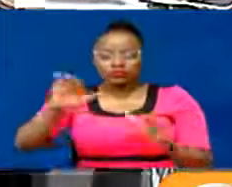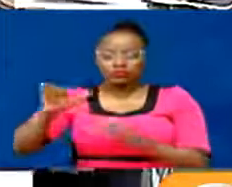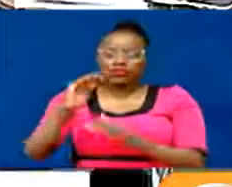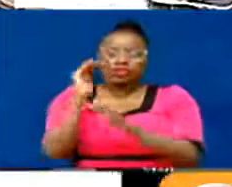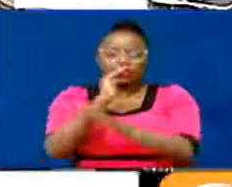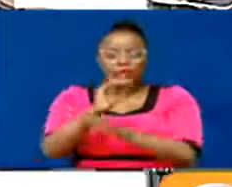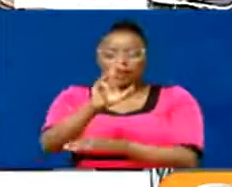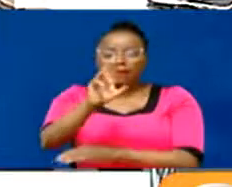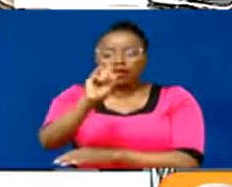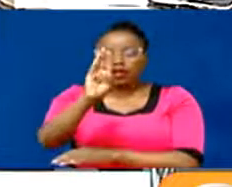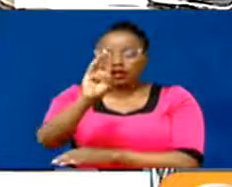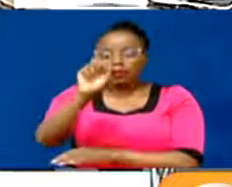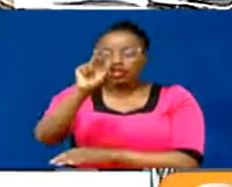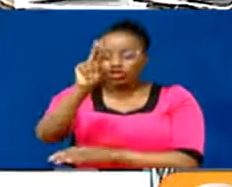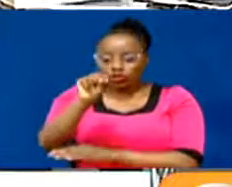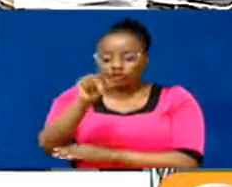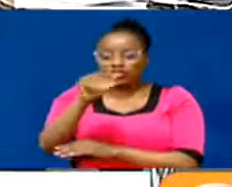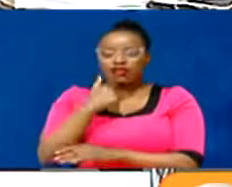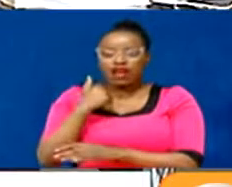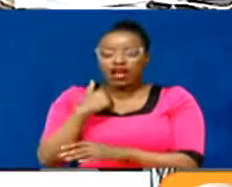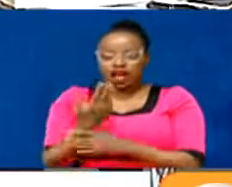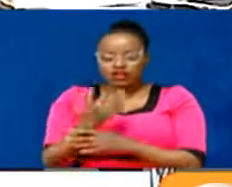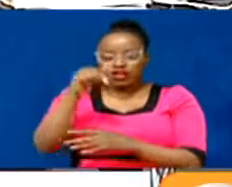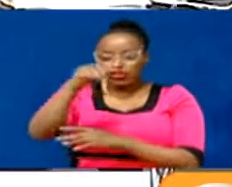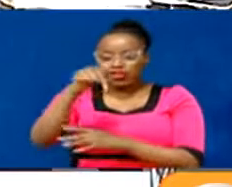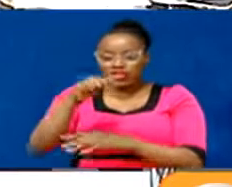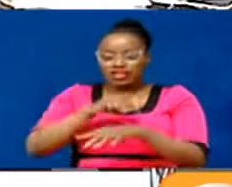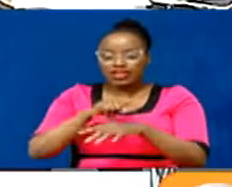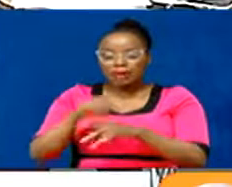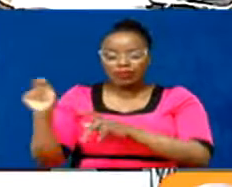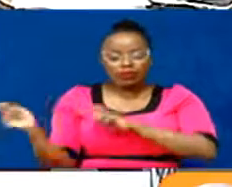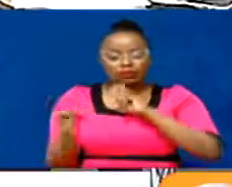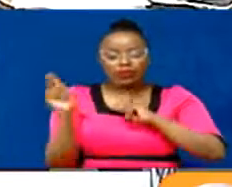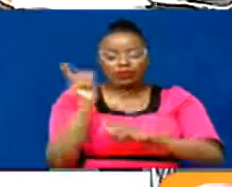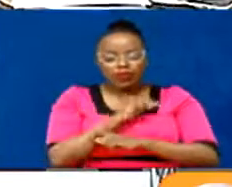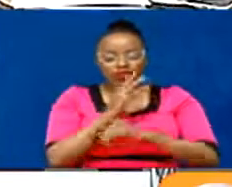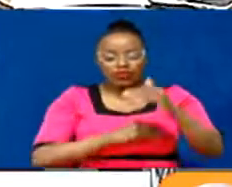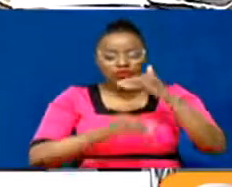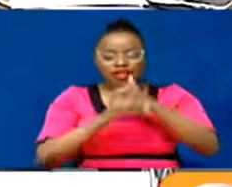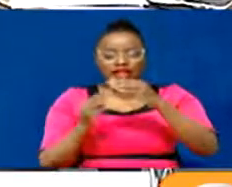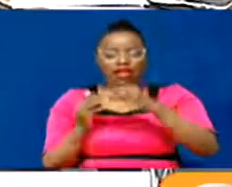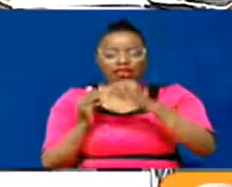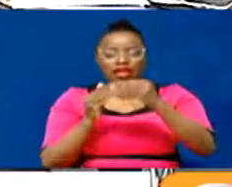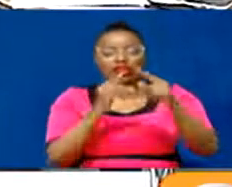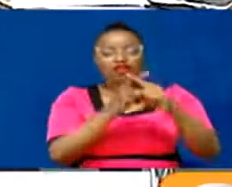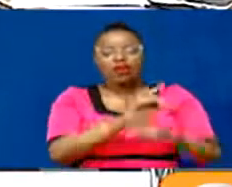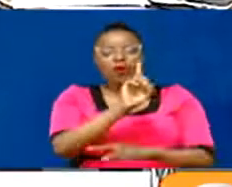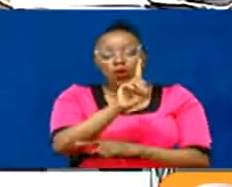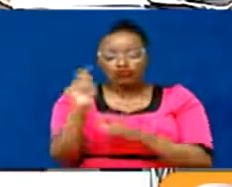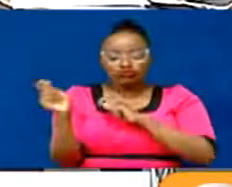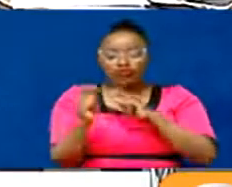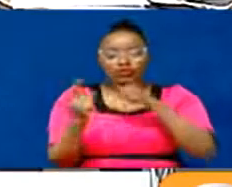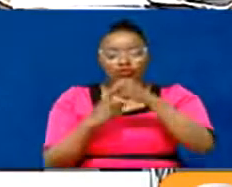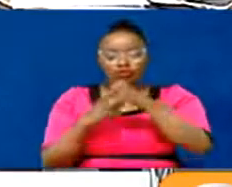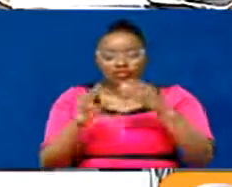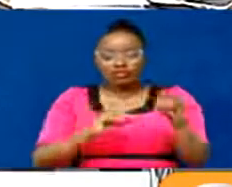Meanwhile, Zimbabwe's Robson Chinhoi was in scintillating form today as he blew away the field to increase his lead from one shot to